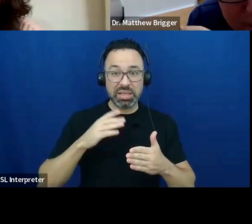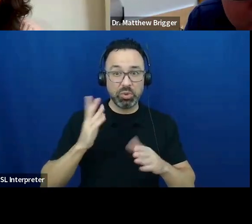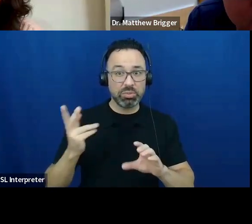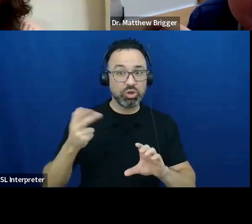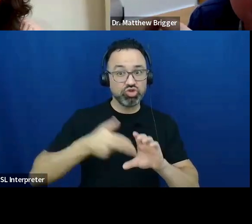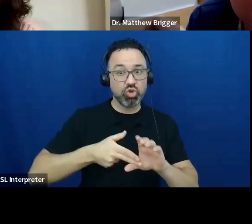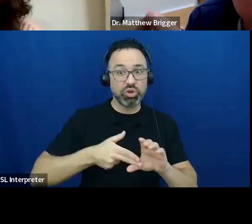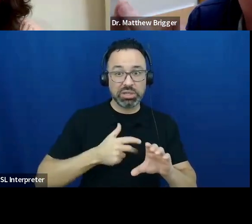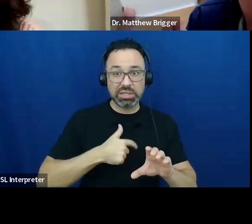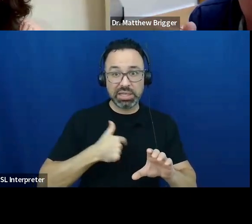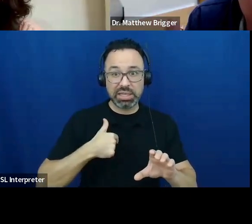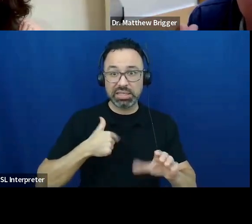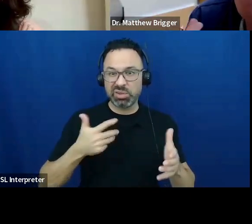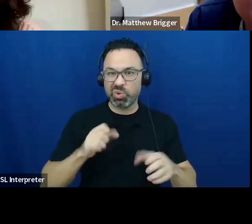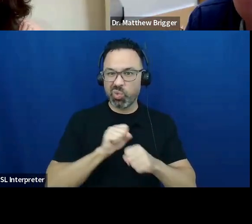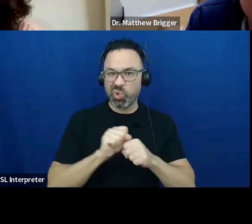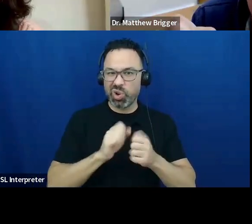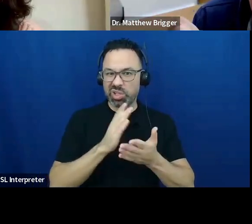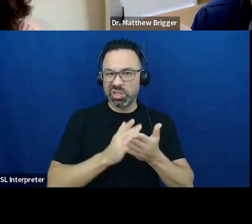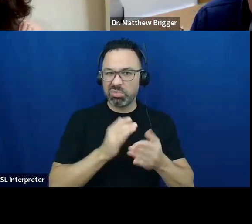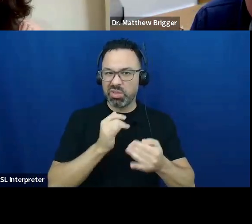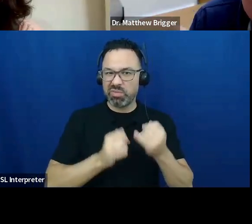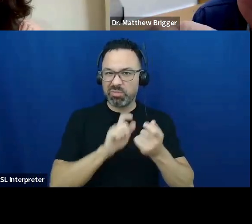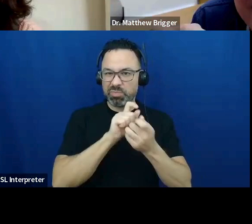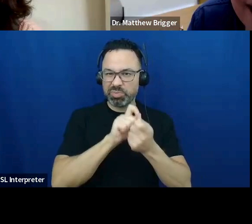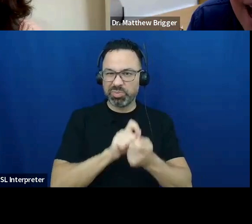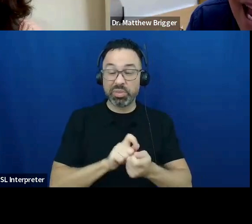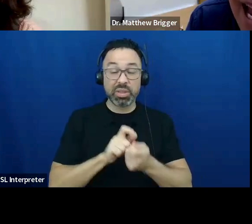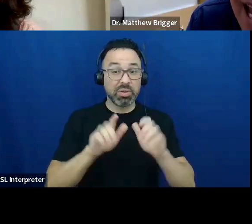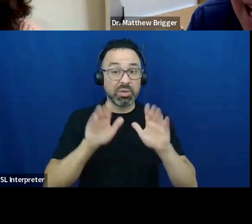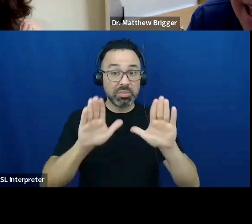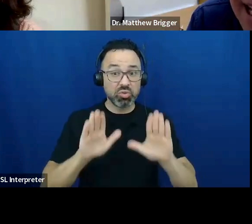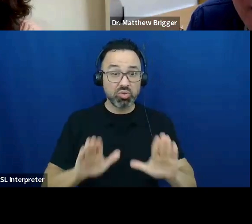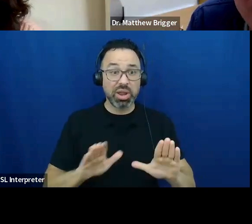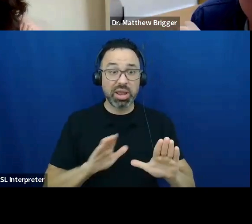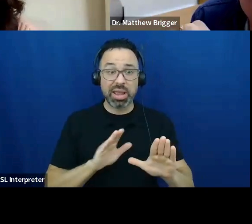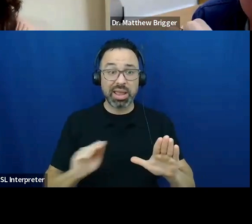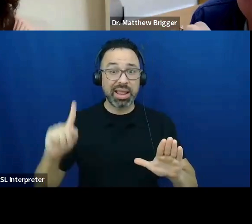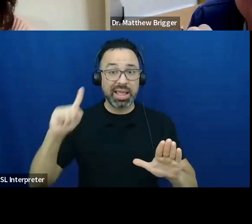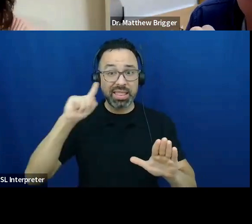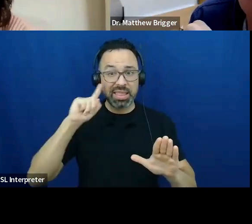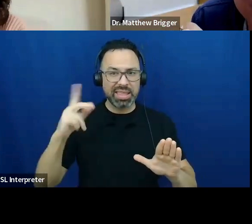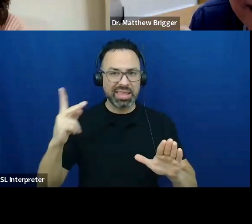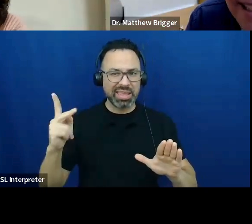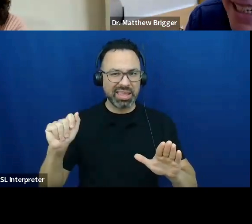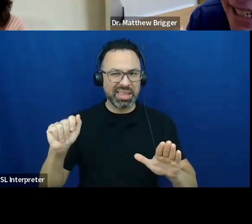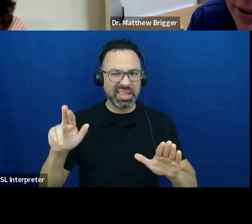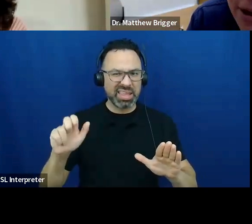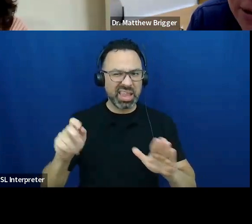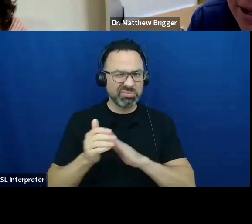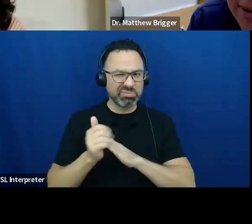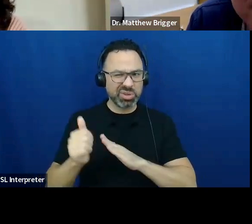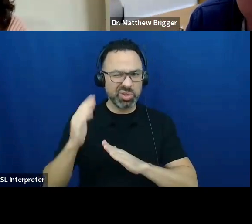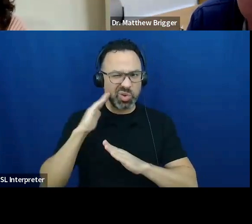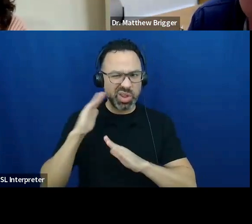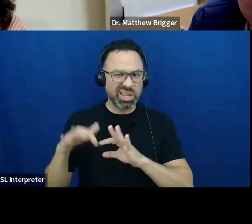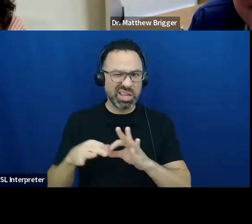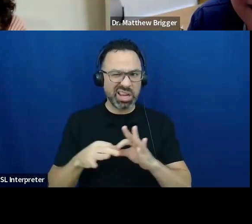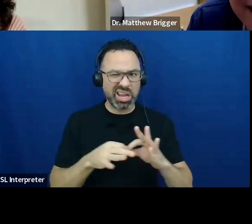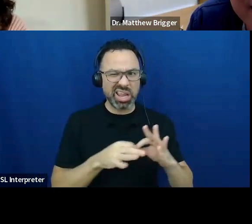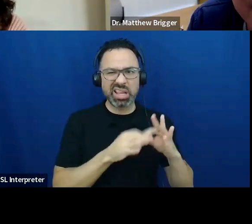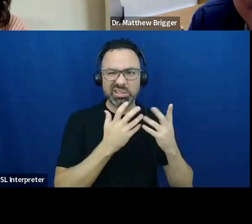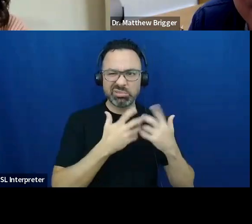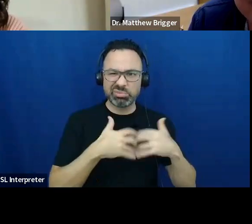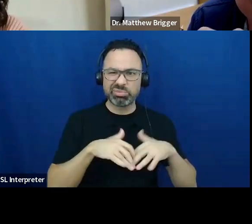us here. We're working on some of the final specifics of, which will be great. And I think, Karen knows how to get us all connected. And as you go through that website,